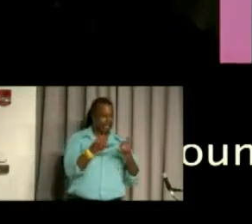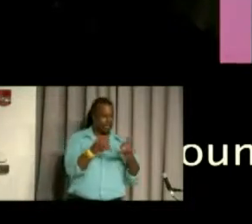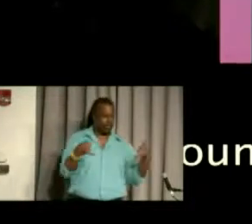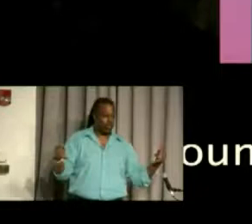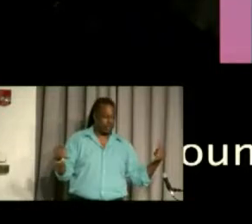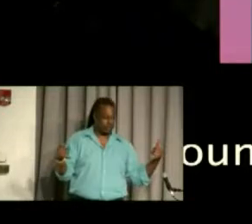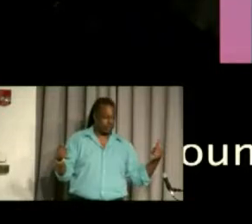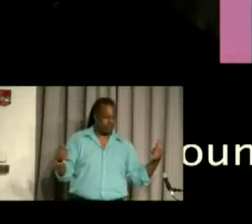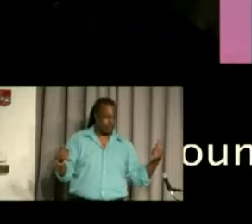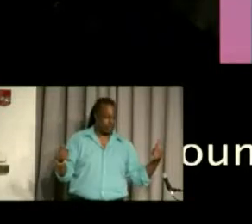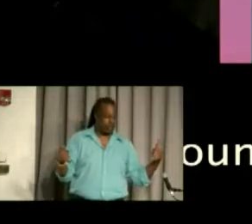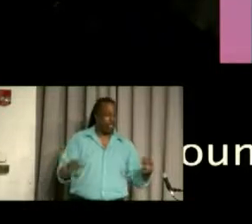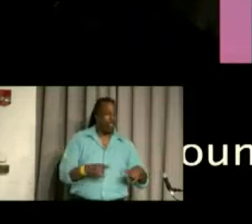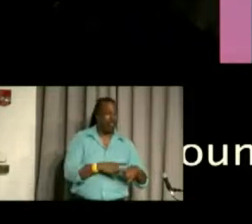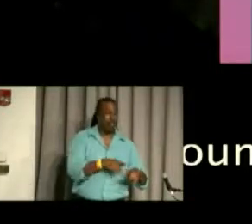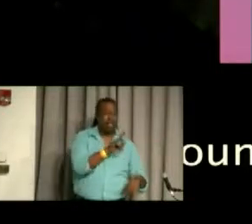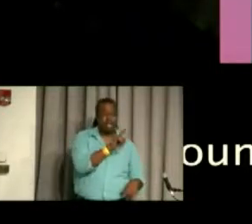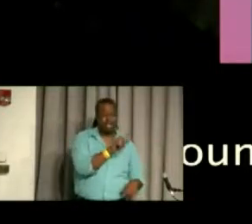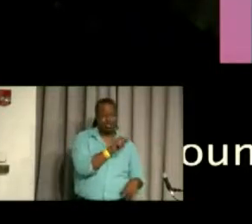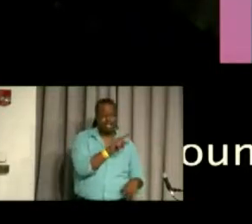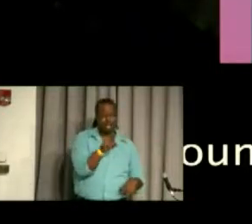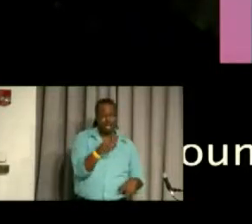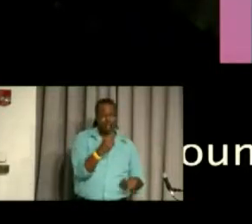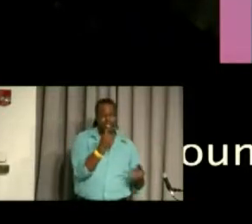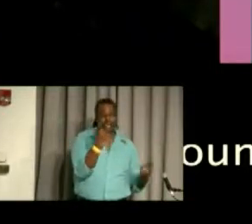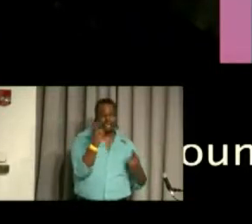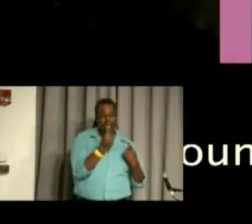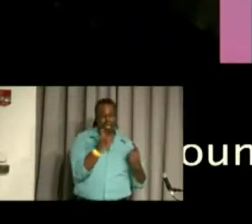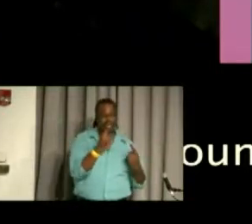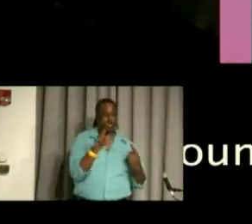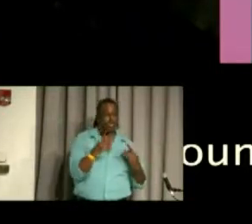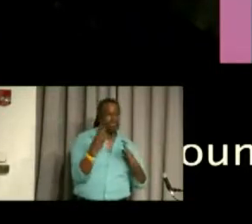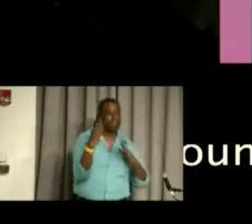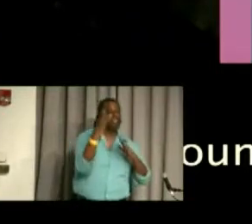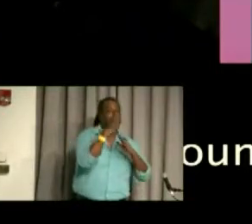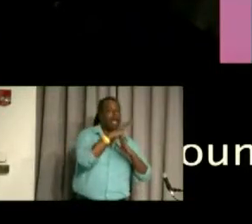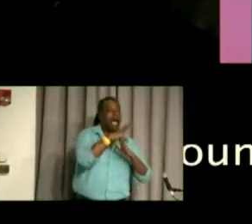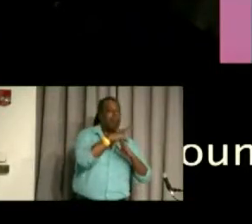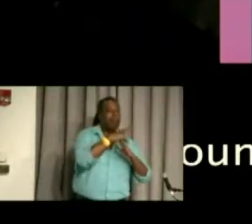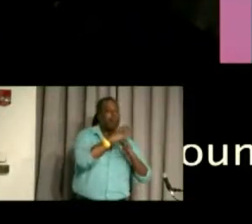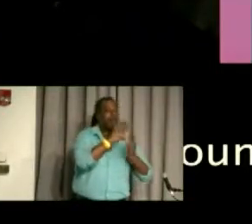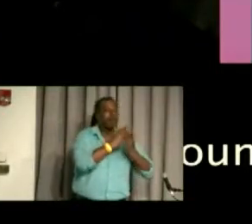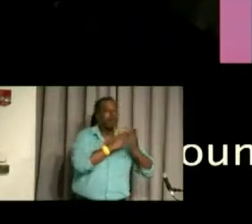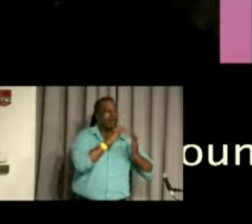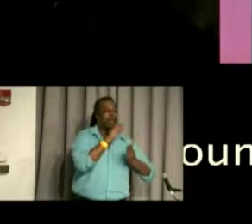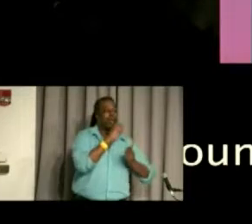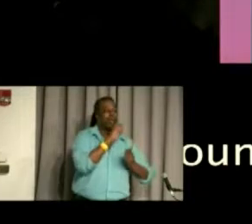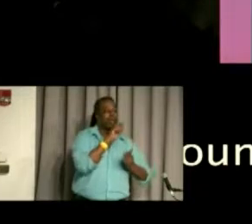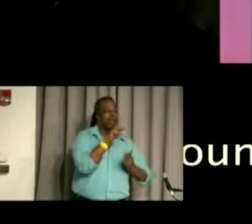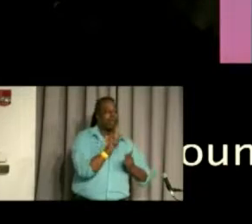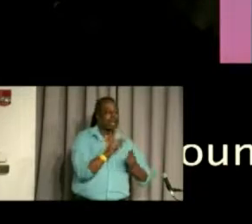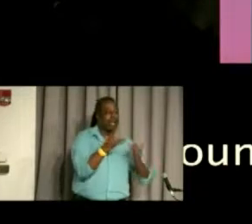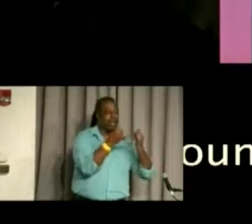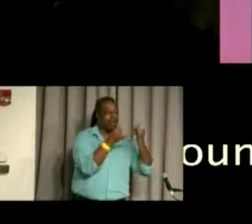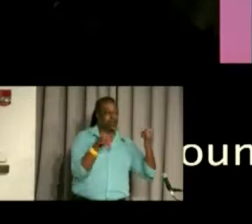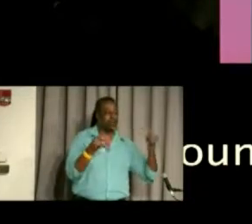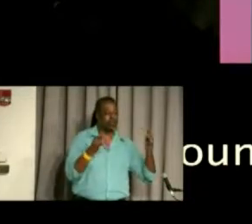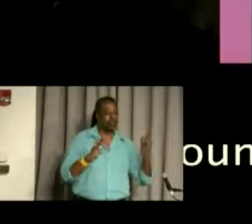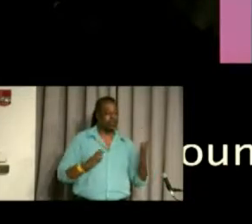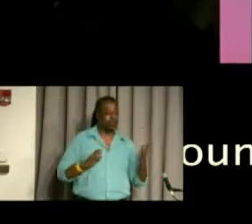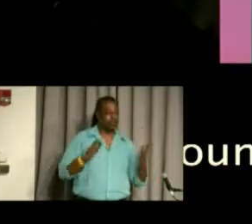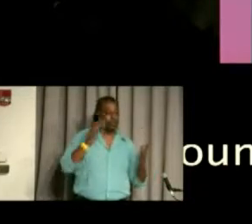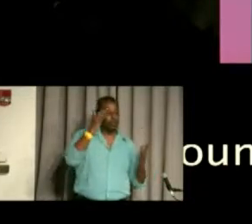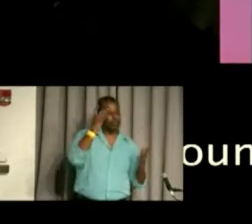to be. Well, Louisiana only considers the very topmost margin of the EPA's own threshold, right?